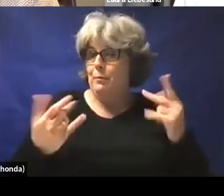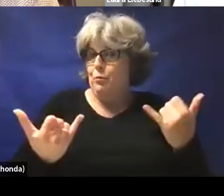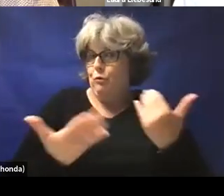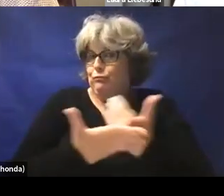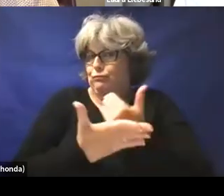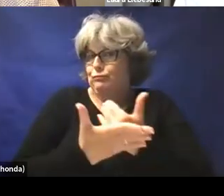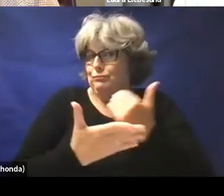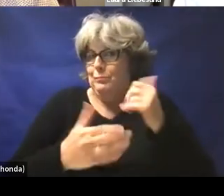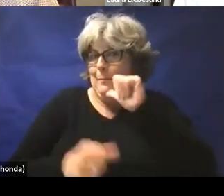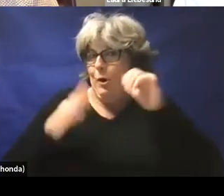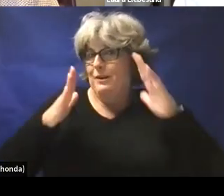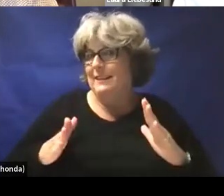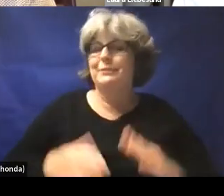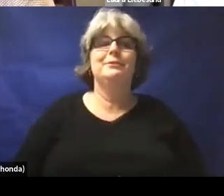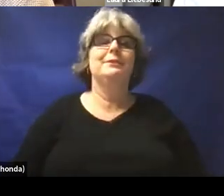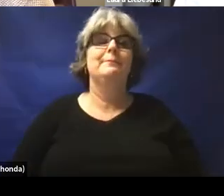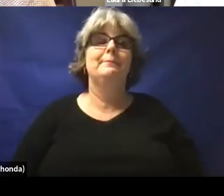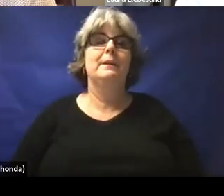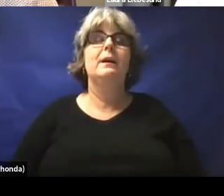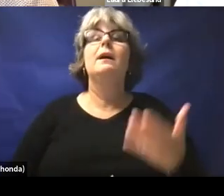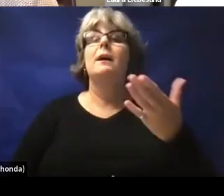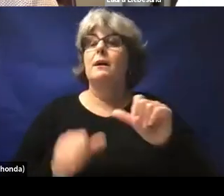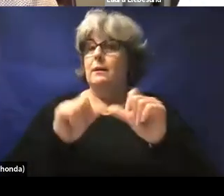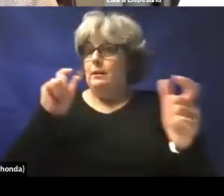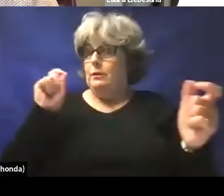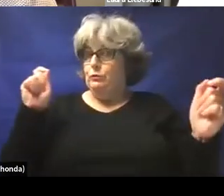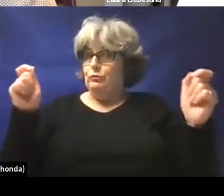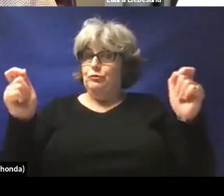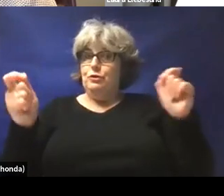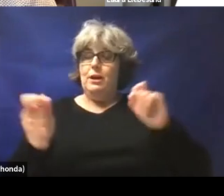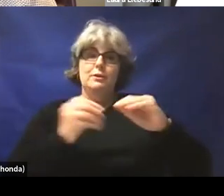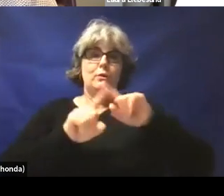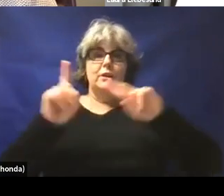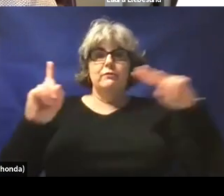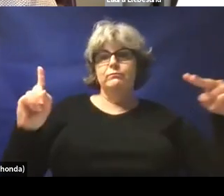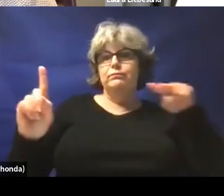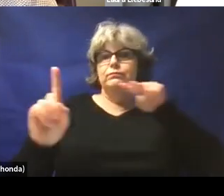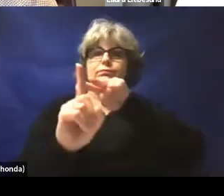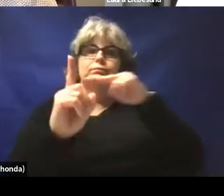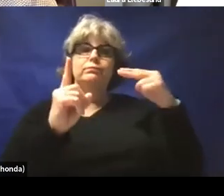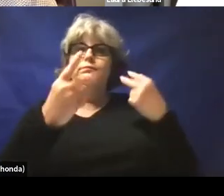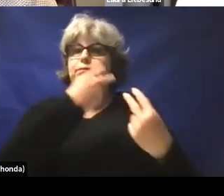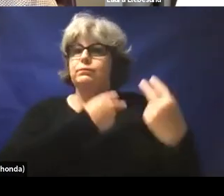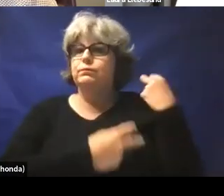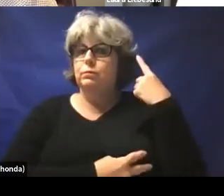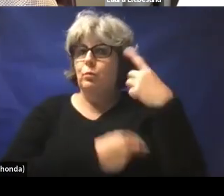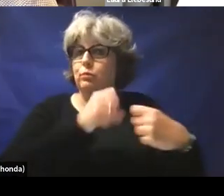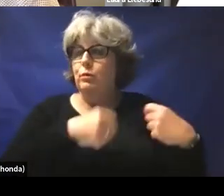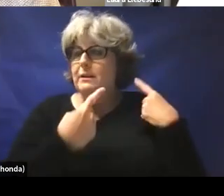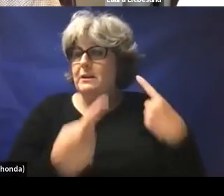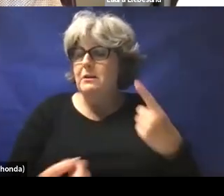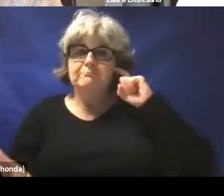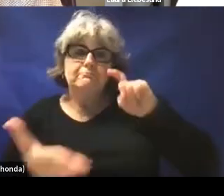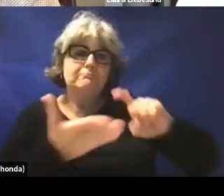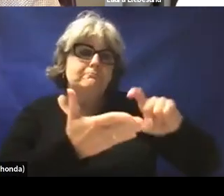bartenders. As things keep evolving and things keep changing, there's more perspective, I think, looking back on the last year and seeing what people are